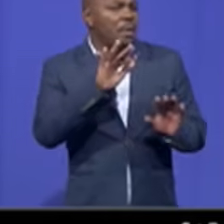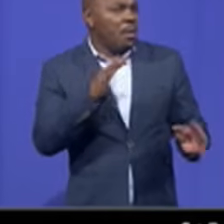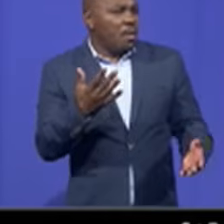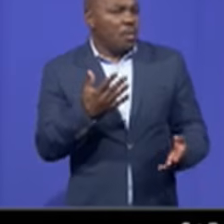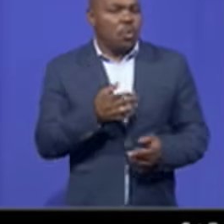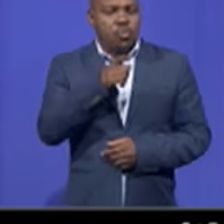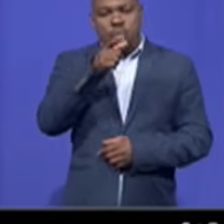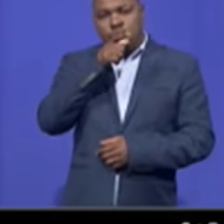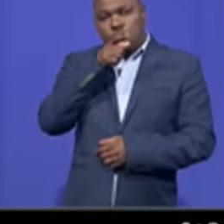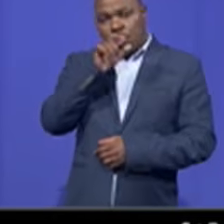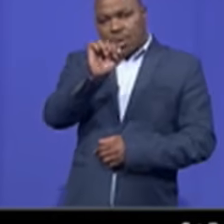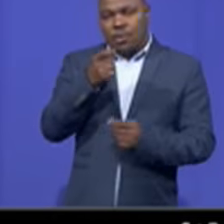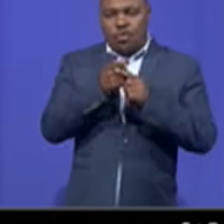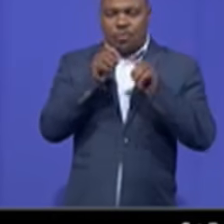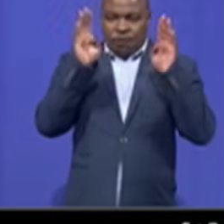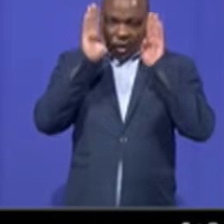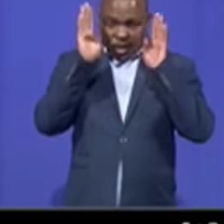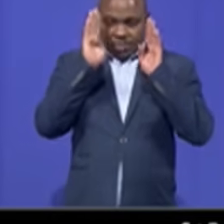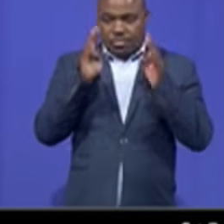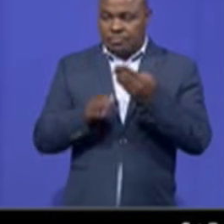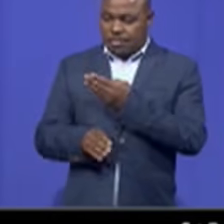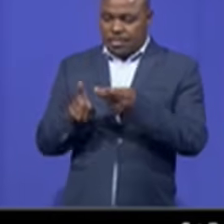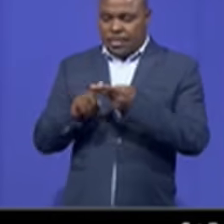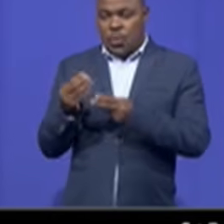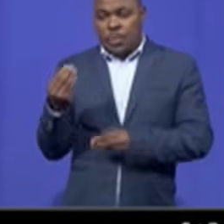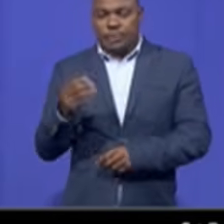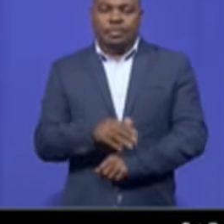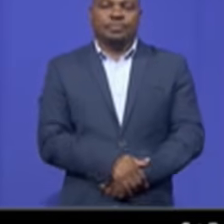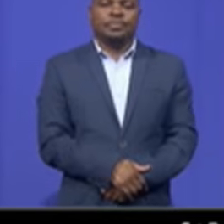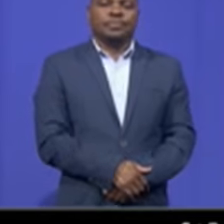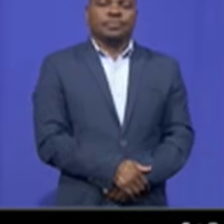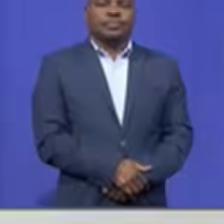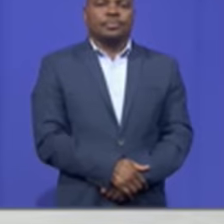tsa gago di ntse jana mo Facebook le mo WhatsApp.